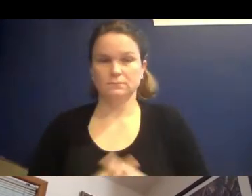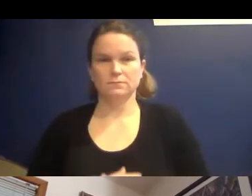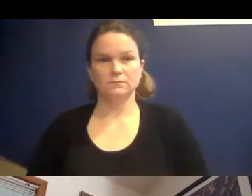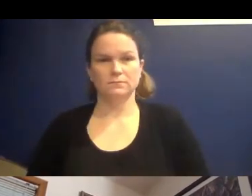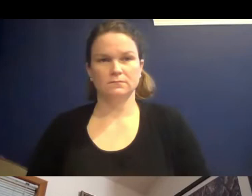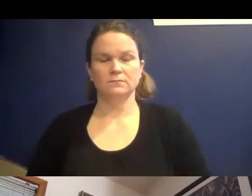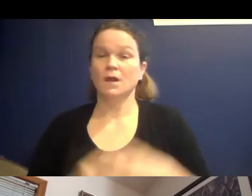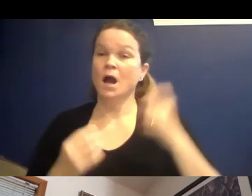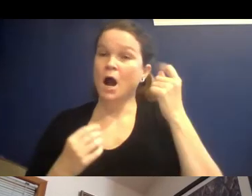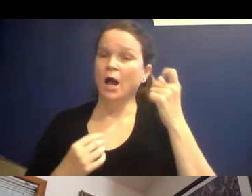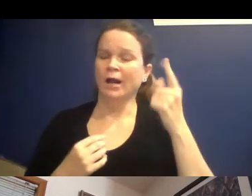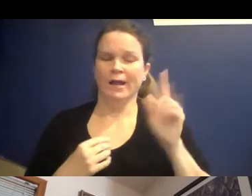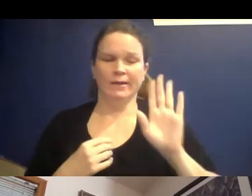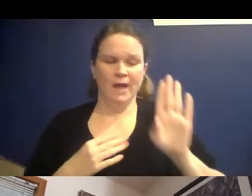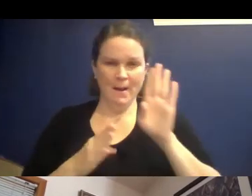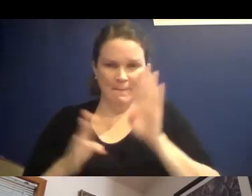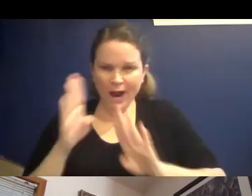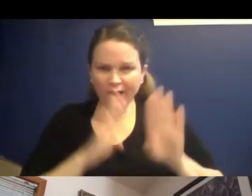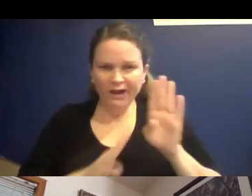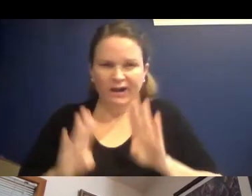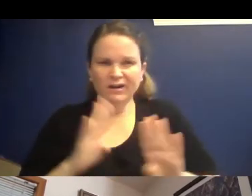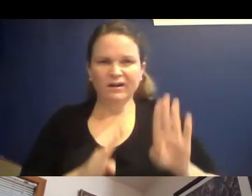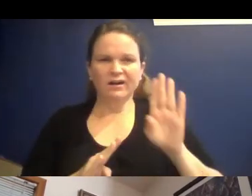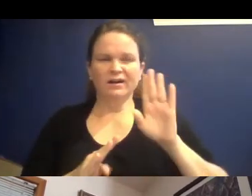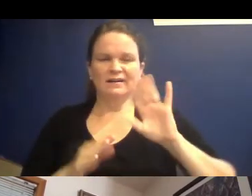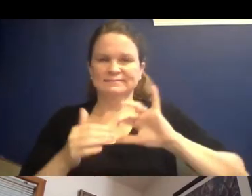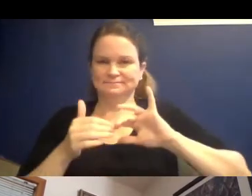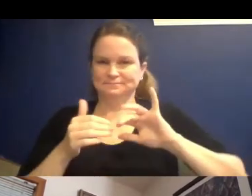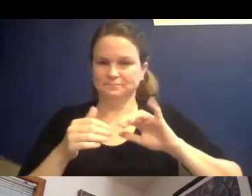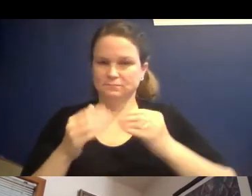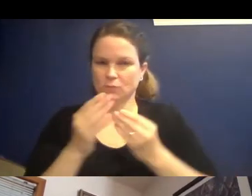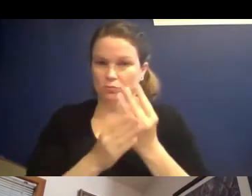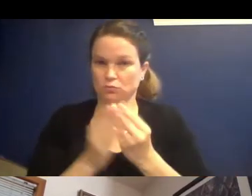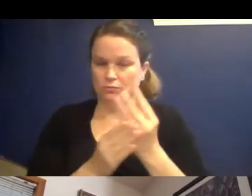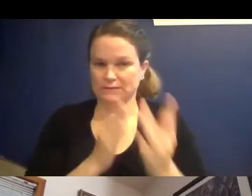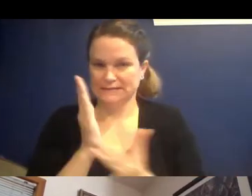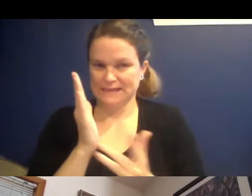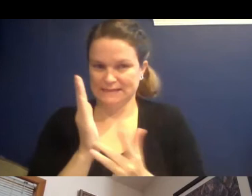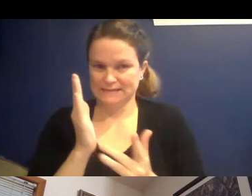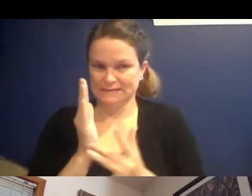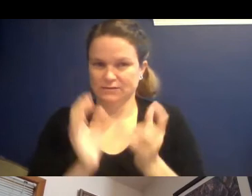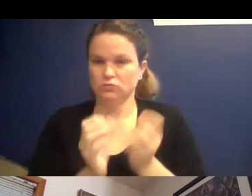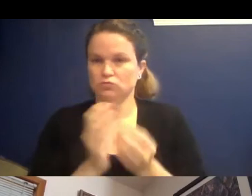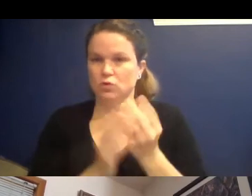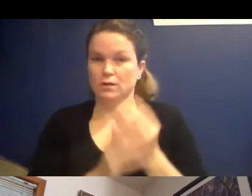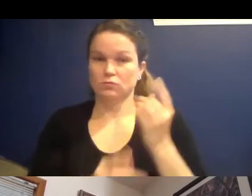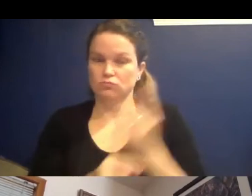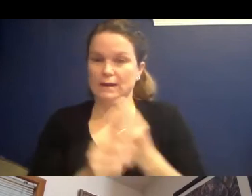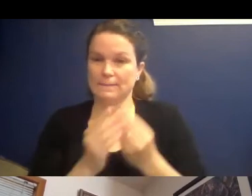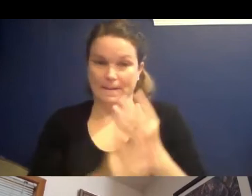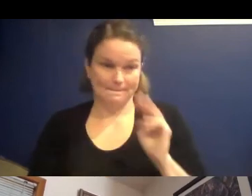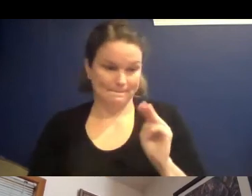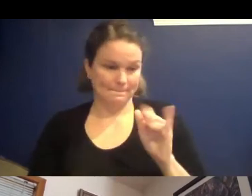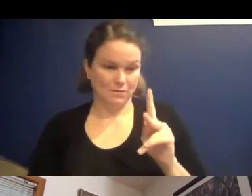By understanding the biology of the monarch and a few propagation techniques for growing their host plant, milkweed, you can